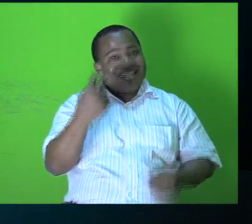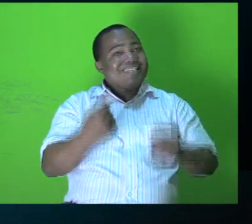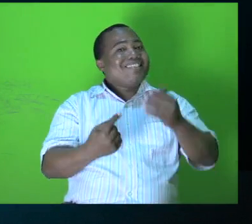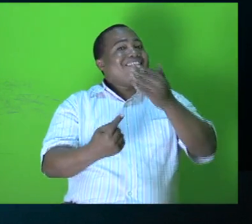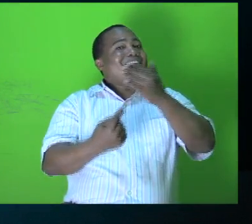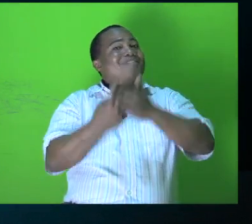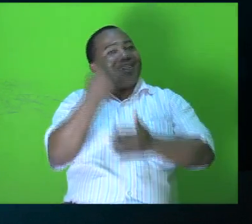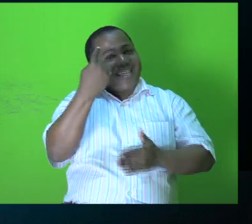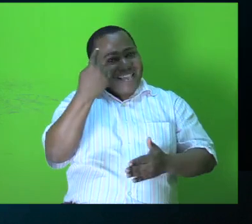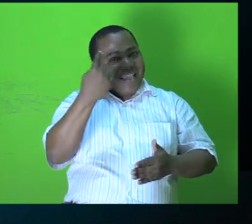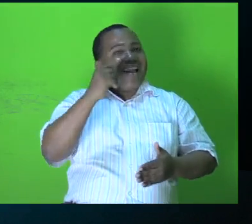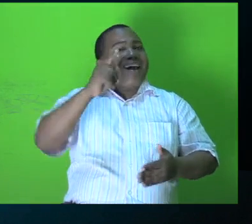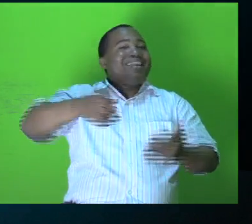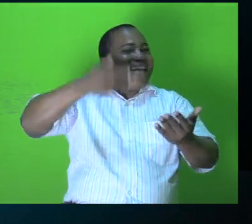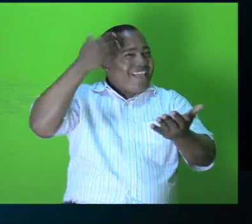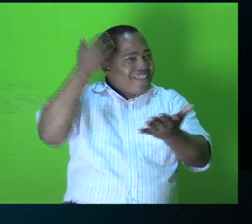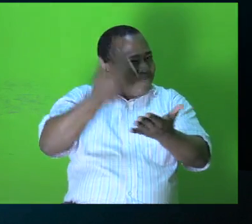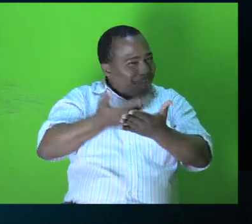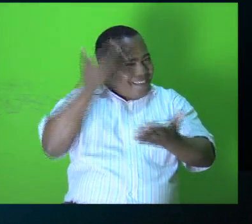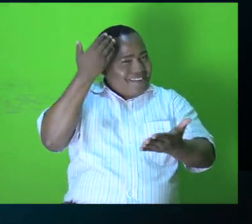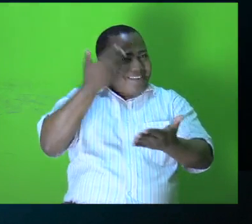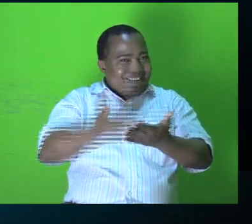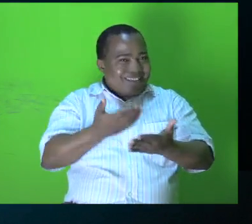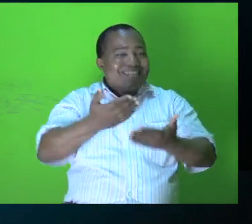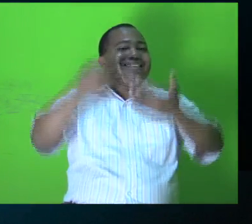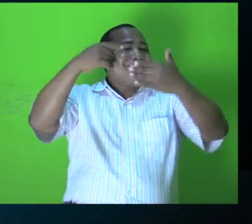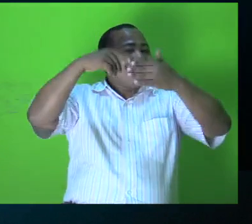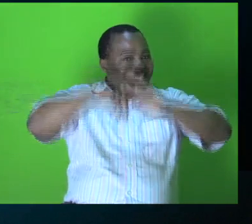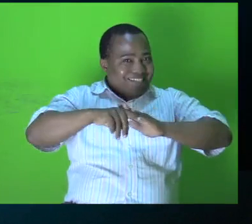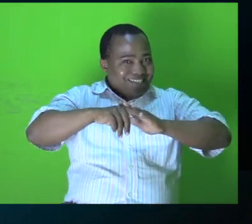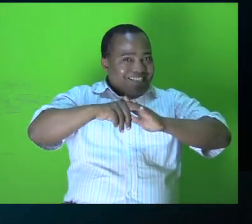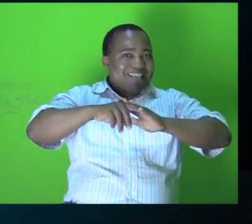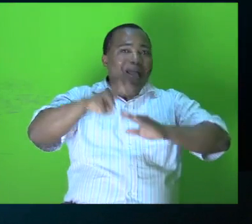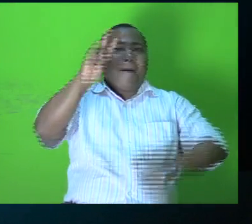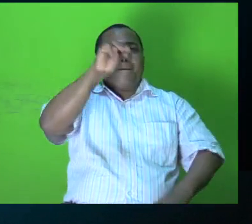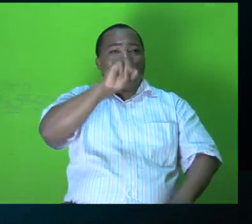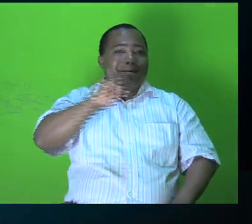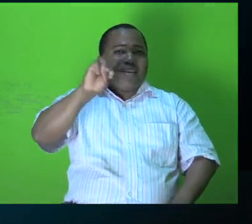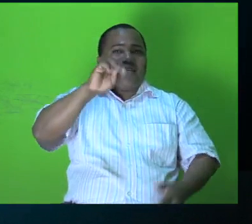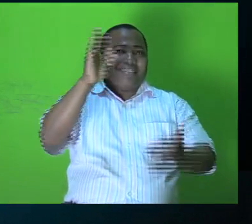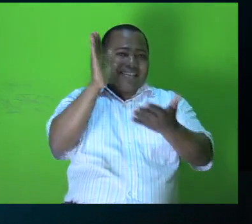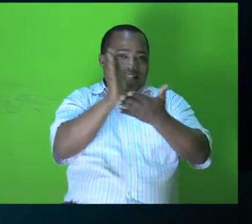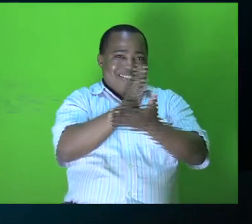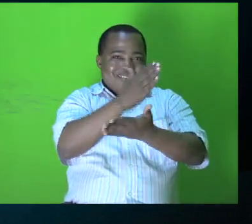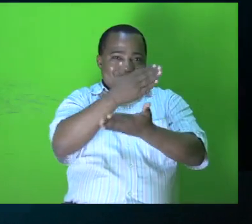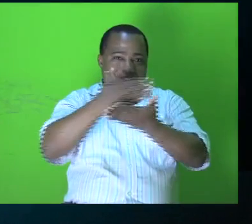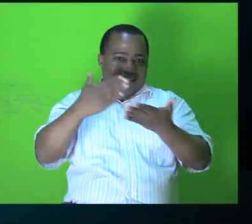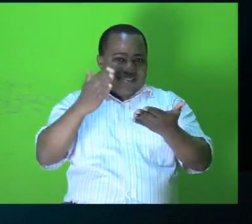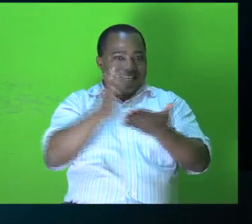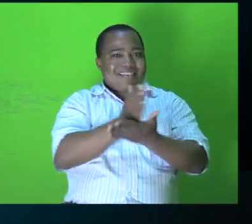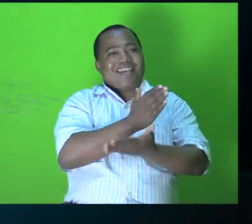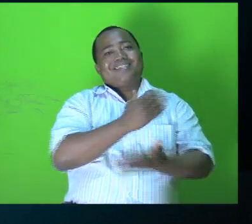interphase and immediately enter the meiotic division too.